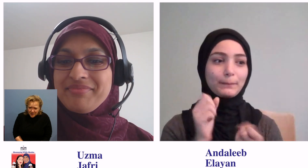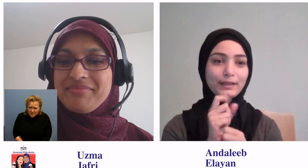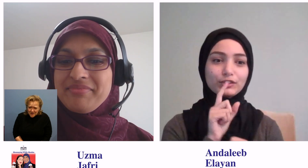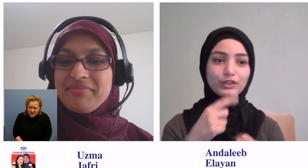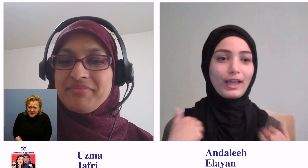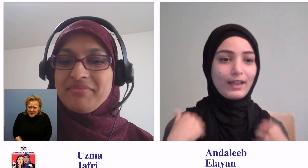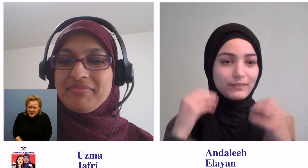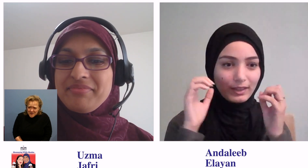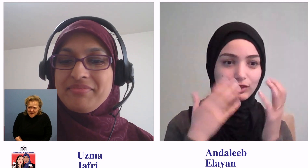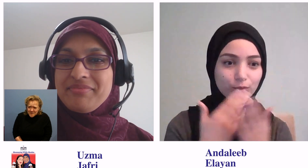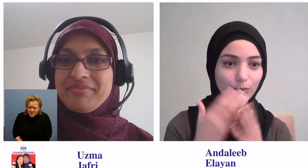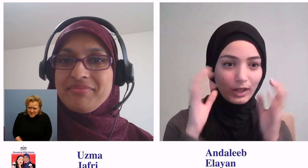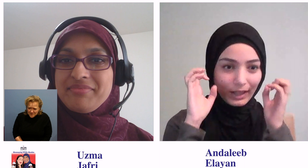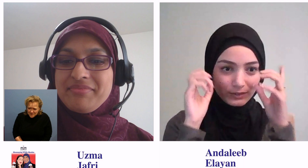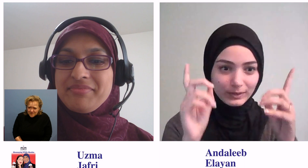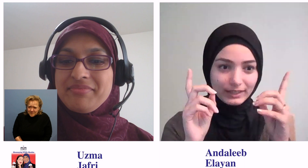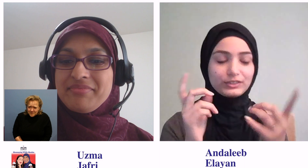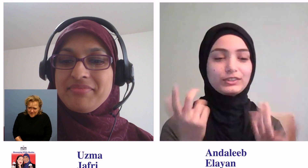mom.